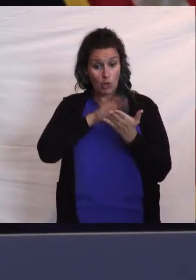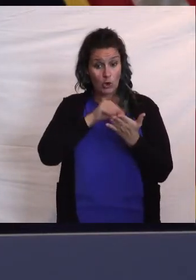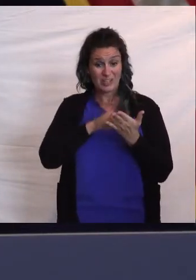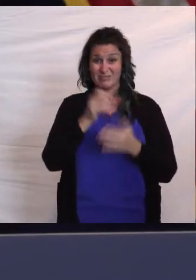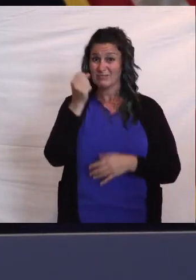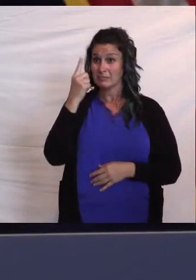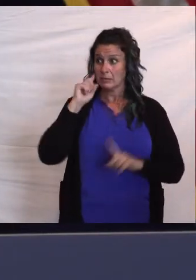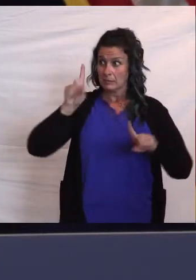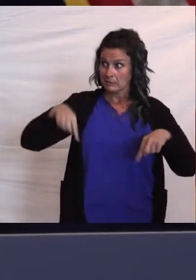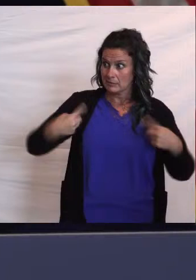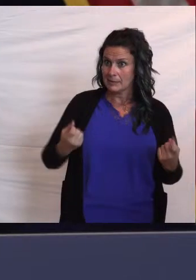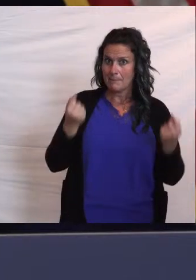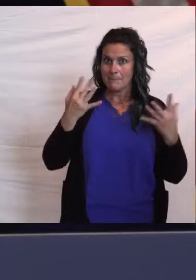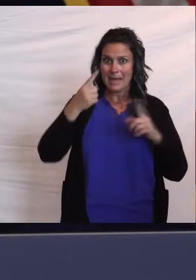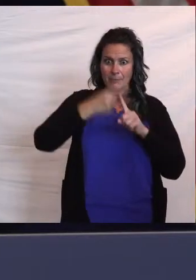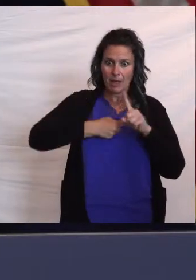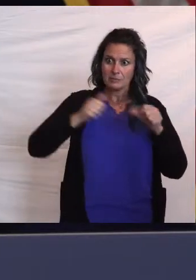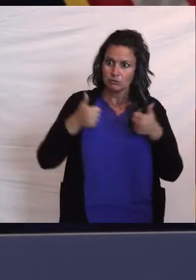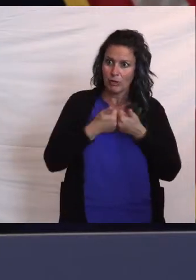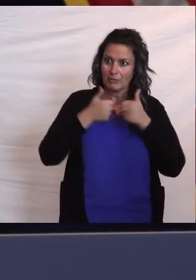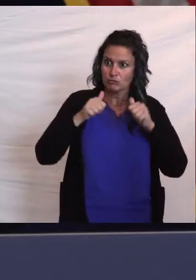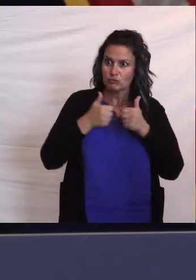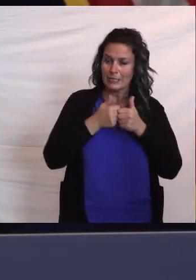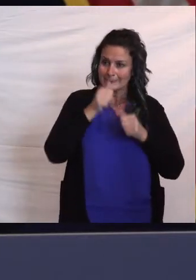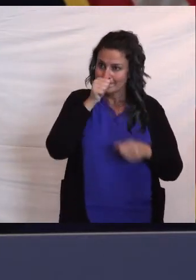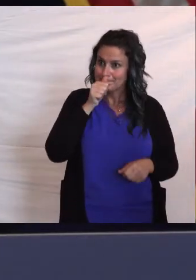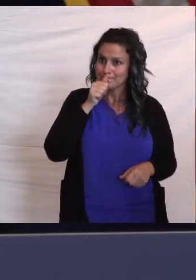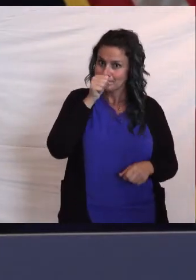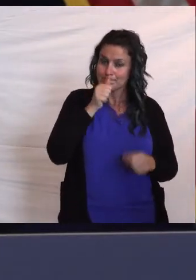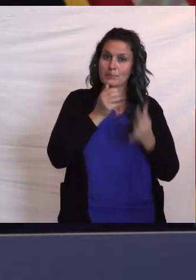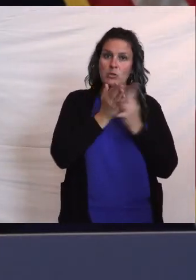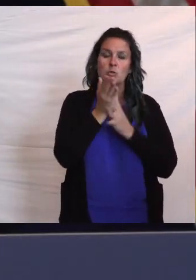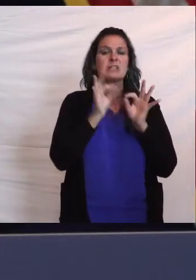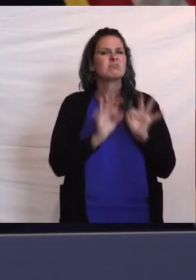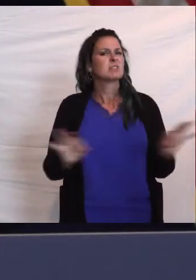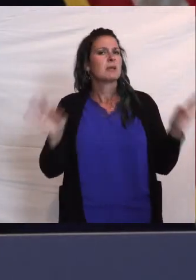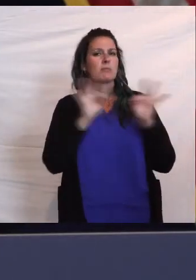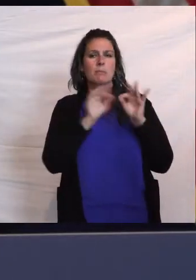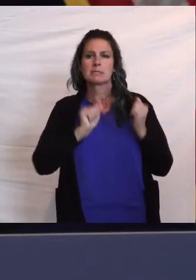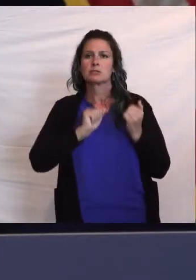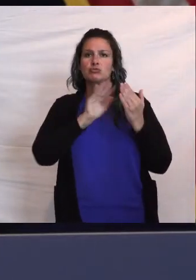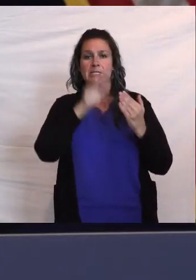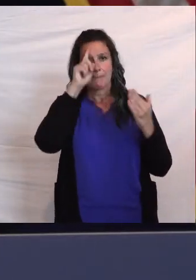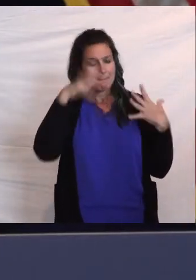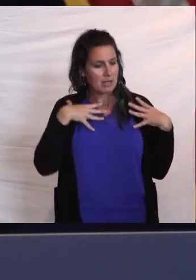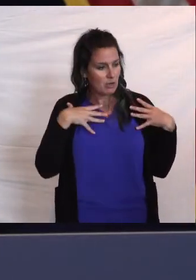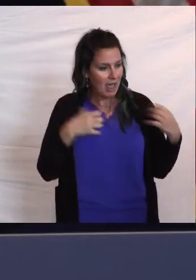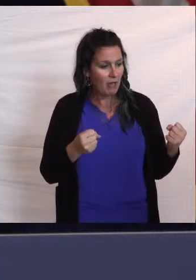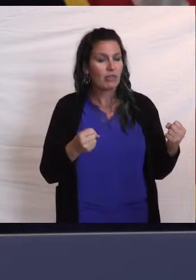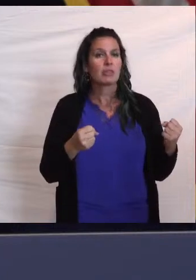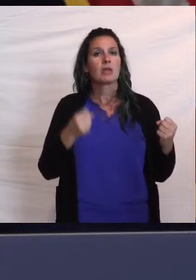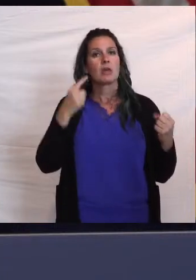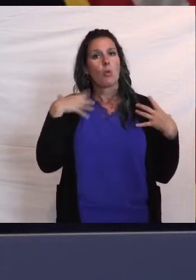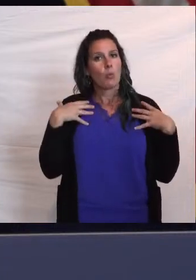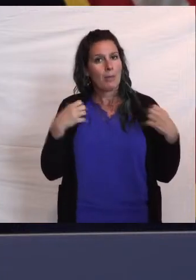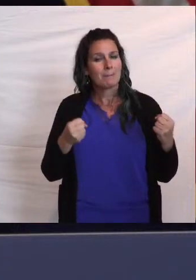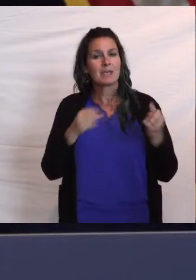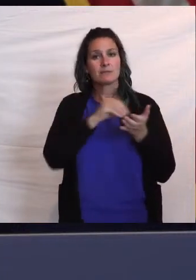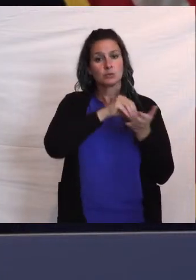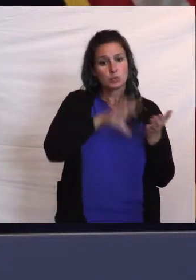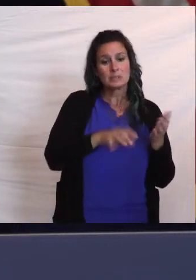many challenging months, it is critical to address the mental health and well-being of students and